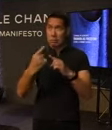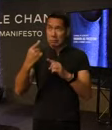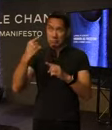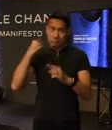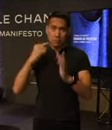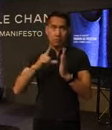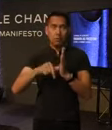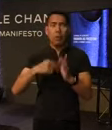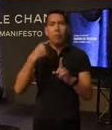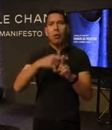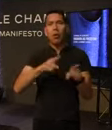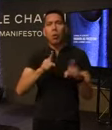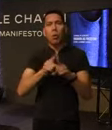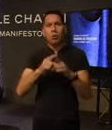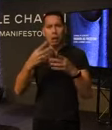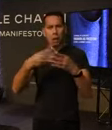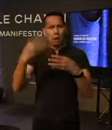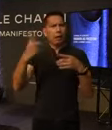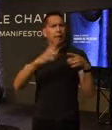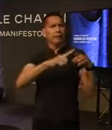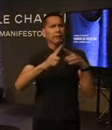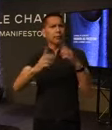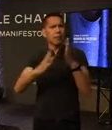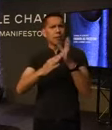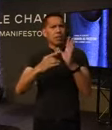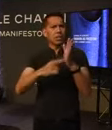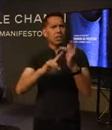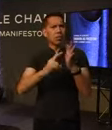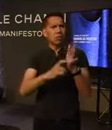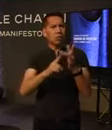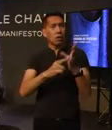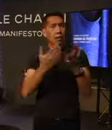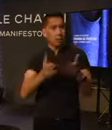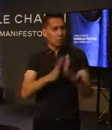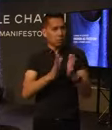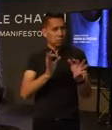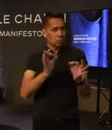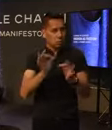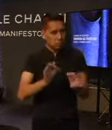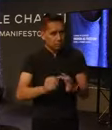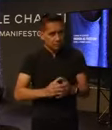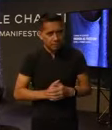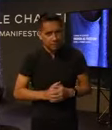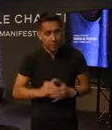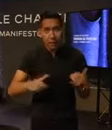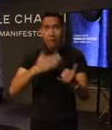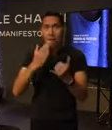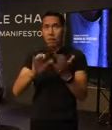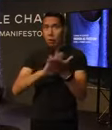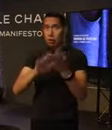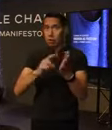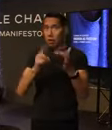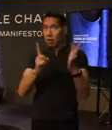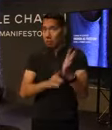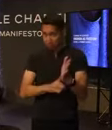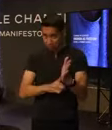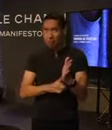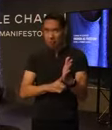as well as their unexpected materials and styling. In this final of the Chanel in Contest